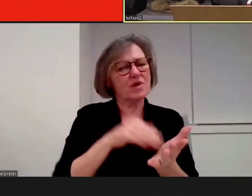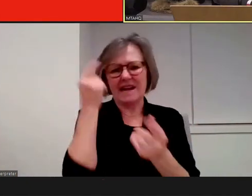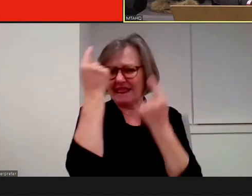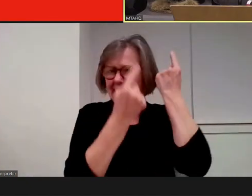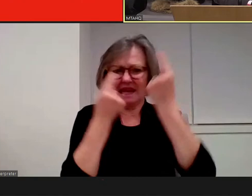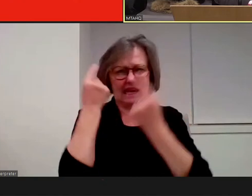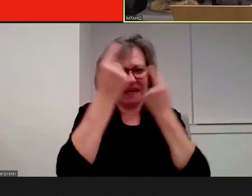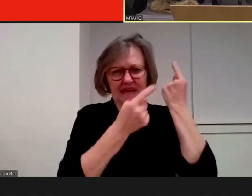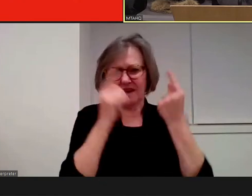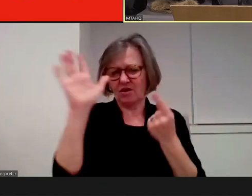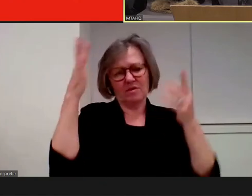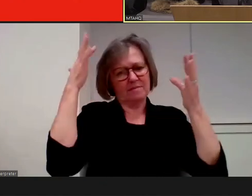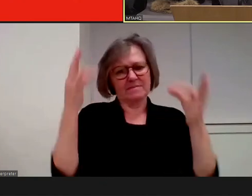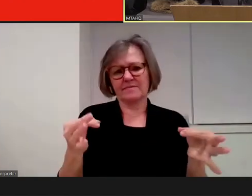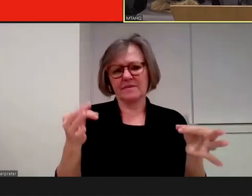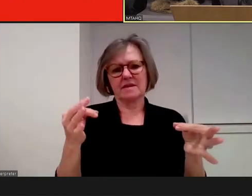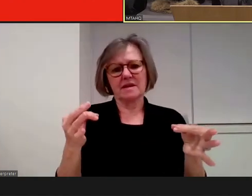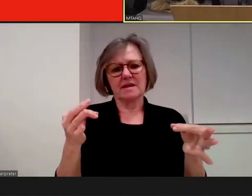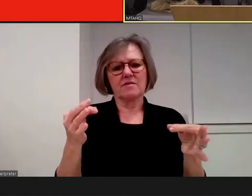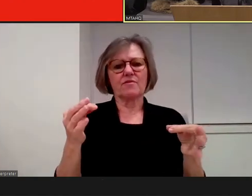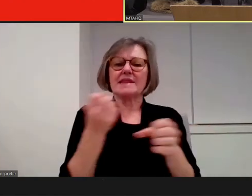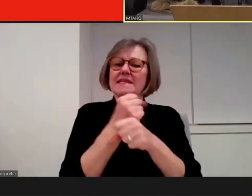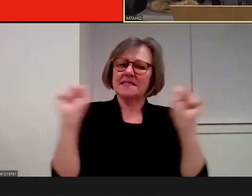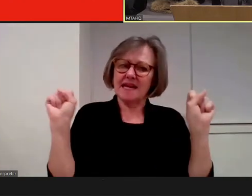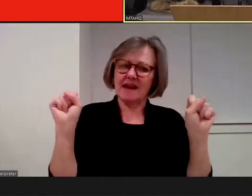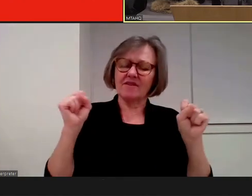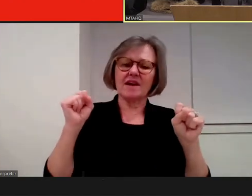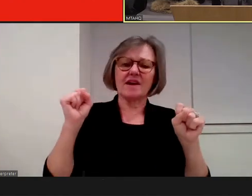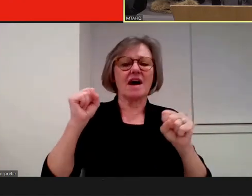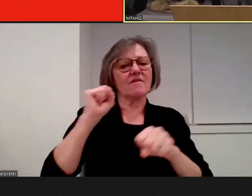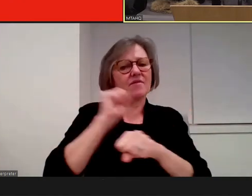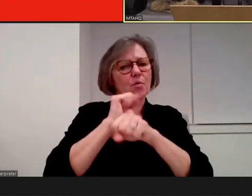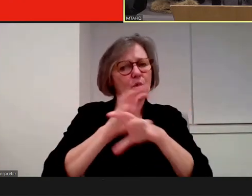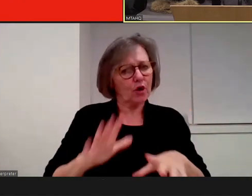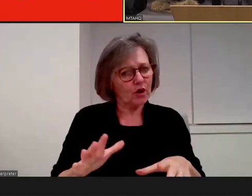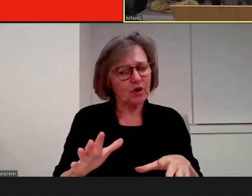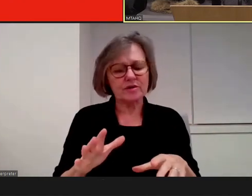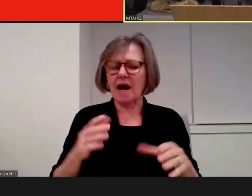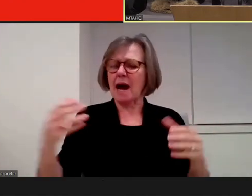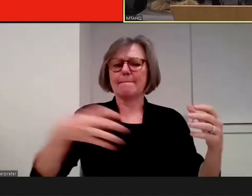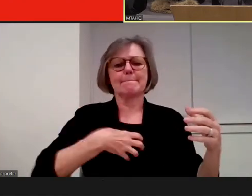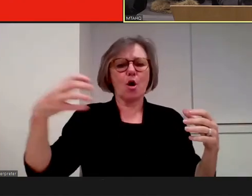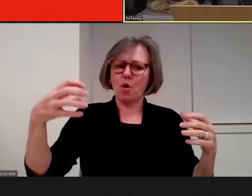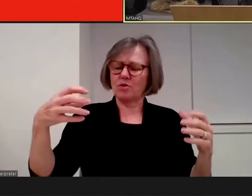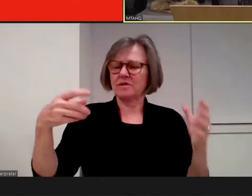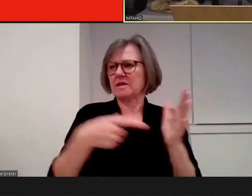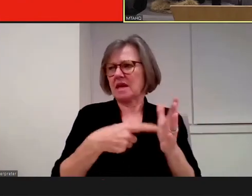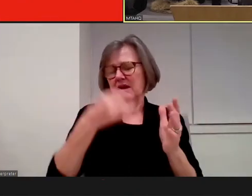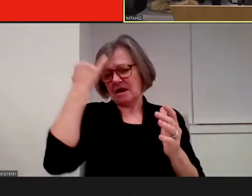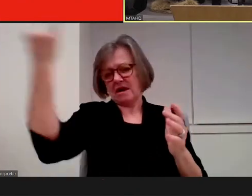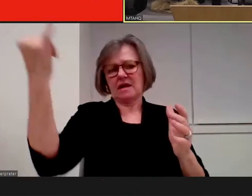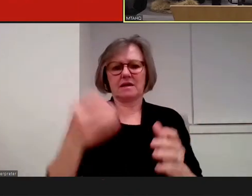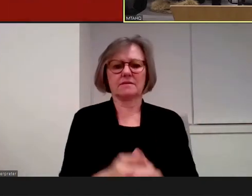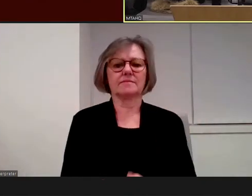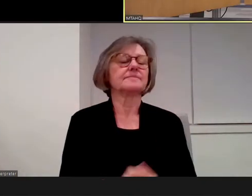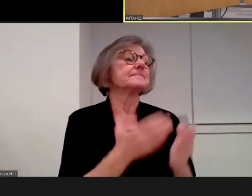position before putting the safety of the booth agents. I absolutely oppose this move. Thank you.